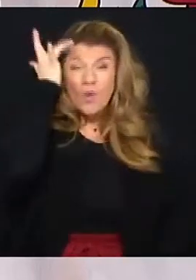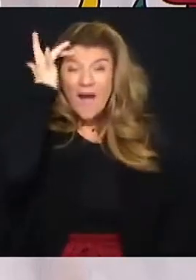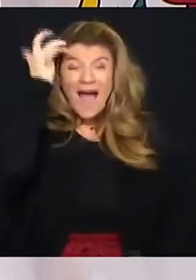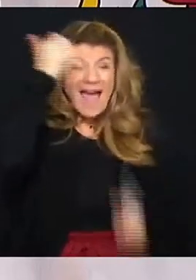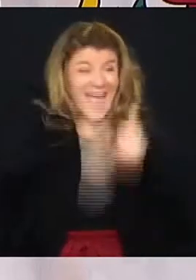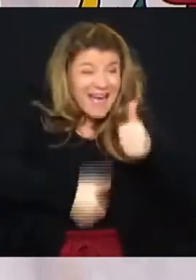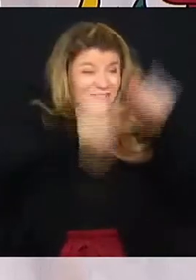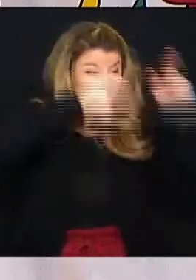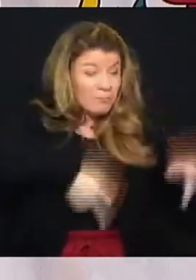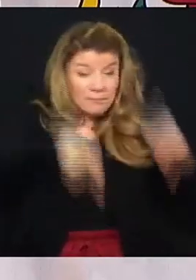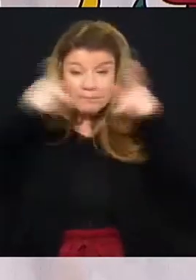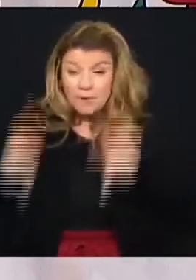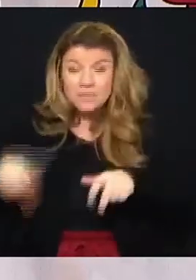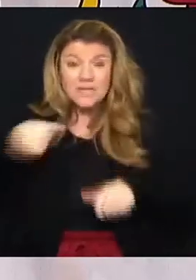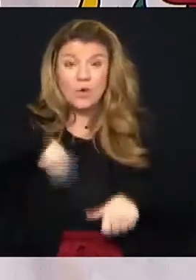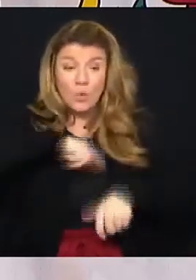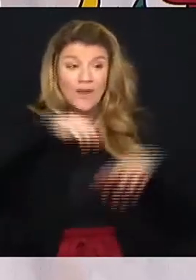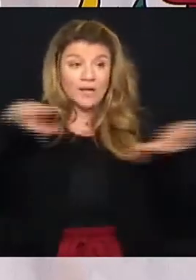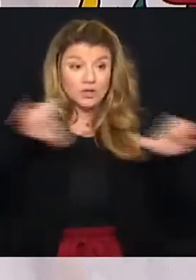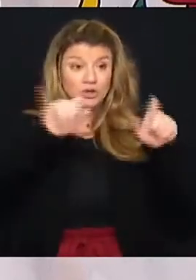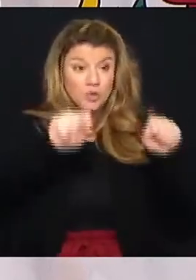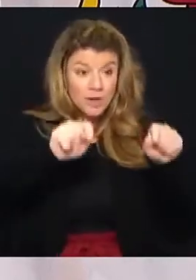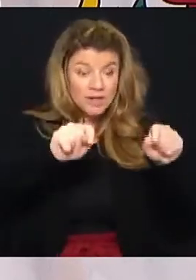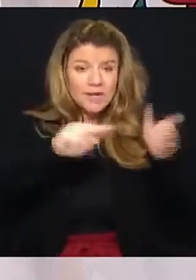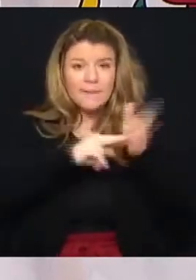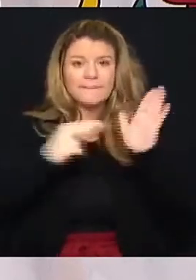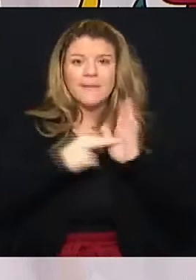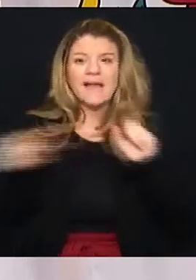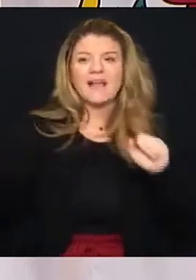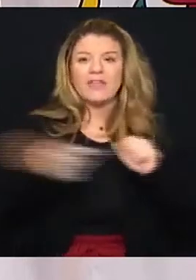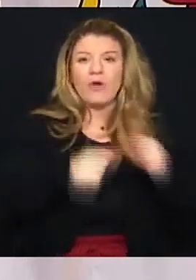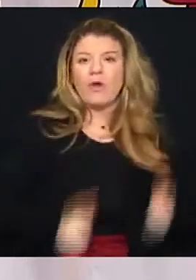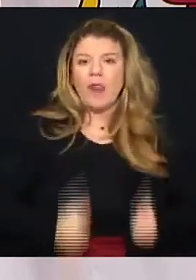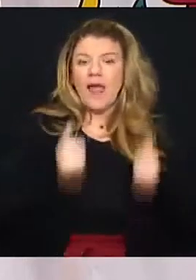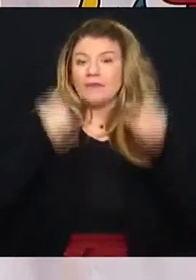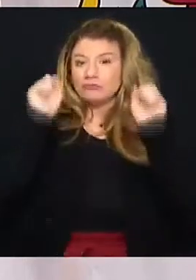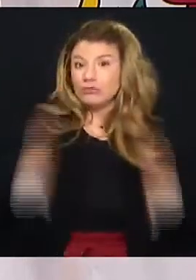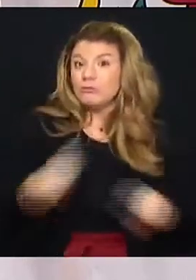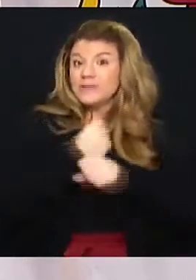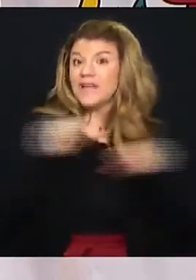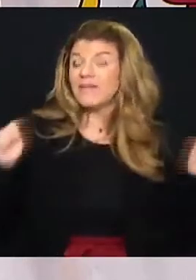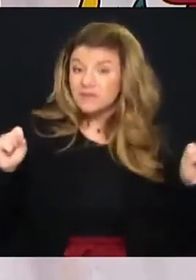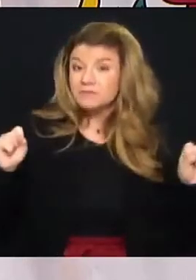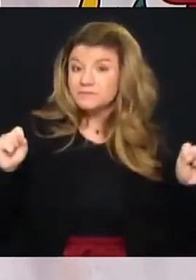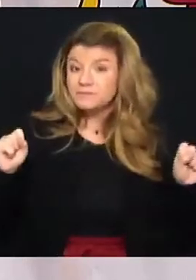single one of those people we get across the finish line may very well be a life we save.